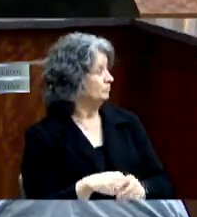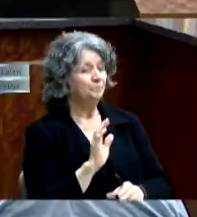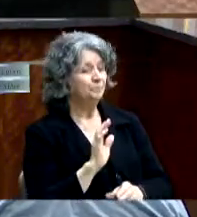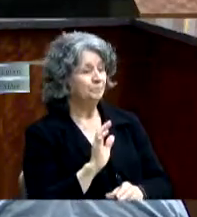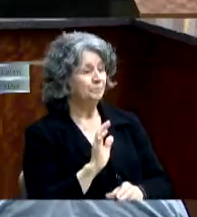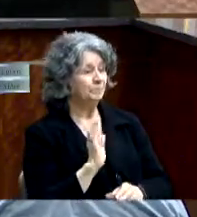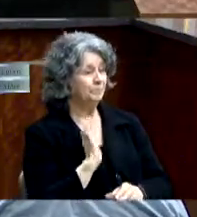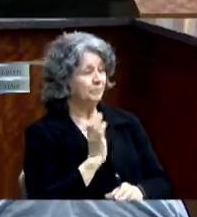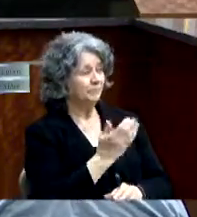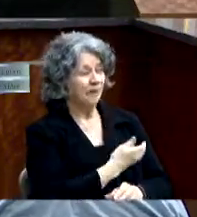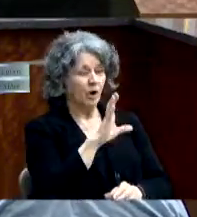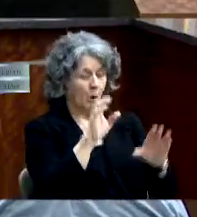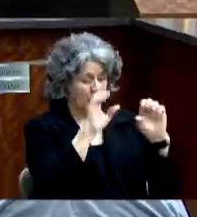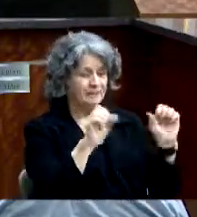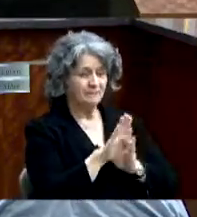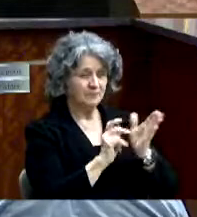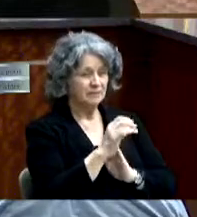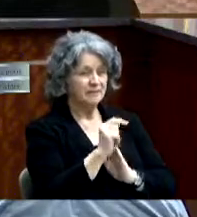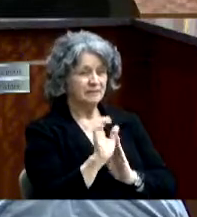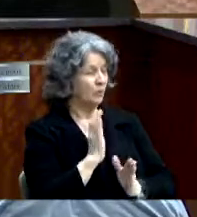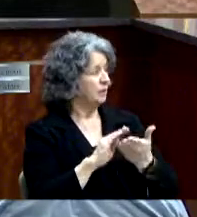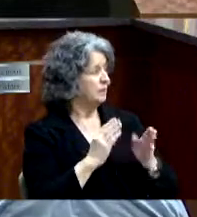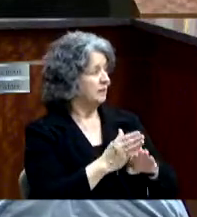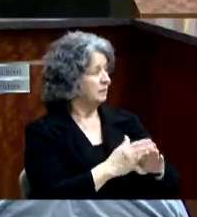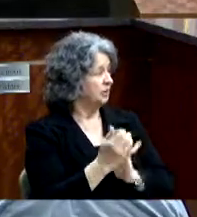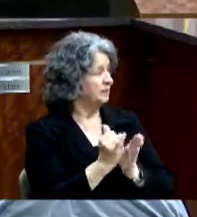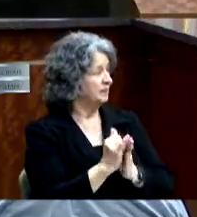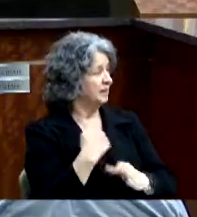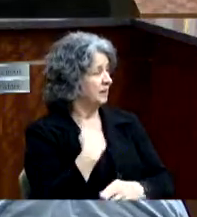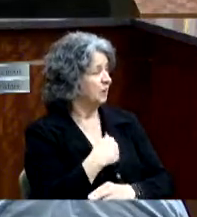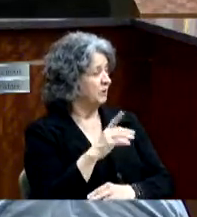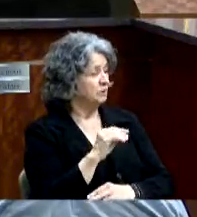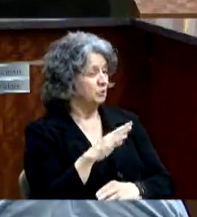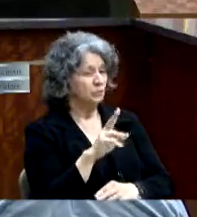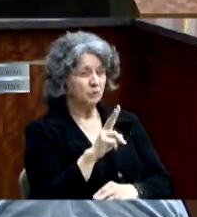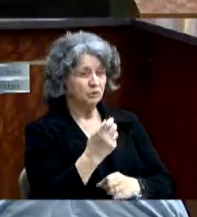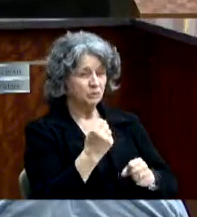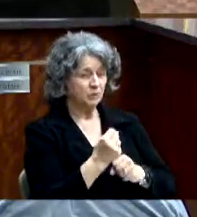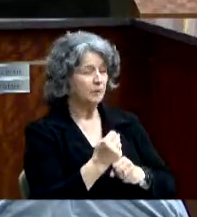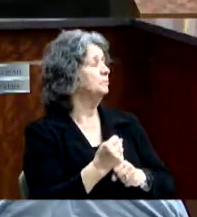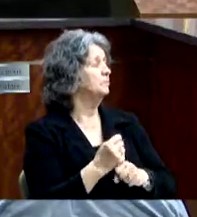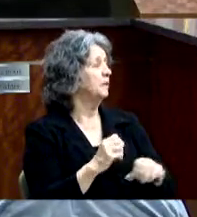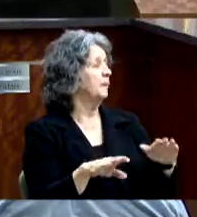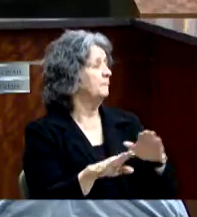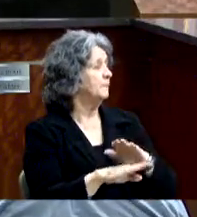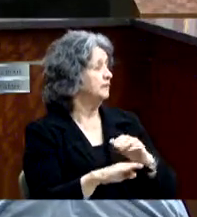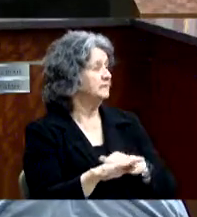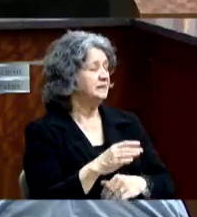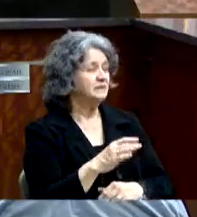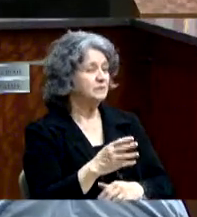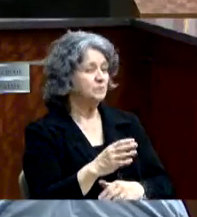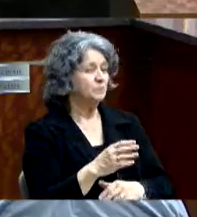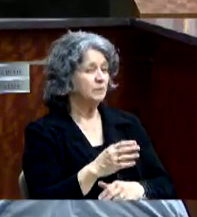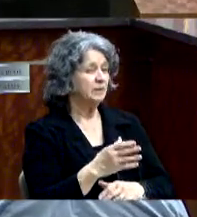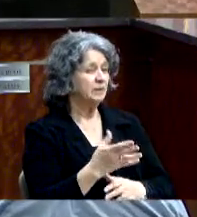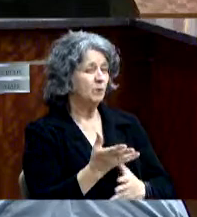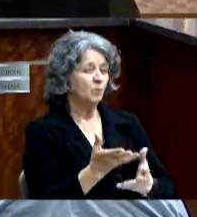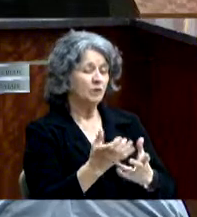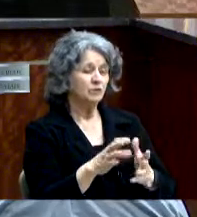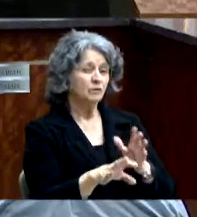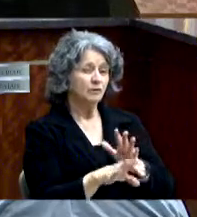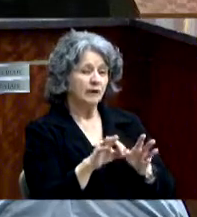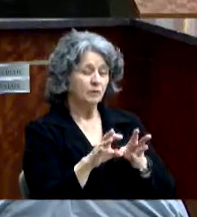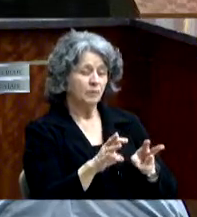So our co-presidents came up with this project, and it is Project No, a 2-year basis for our administration, and we find a way to make a difference in the